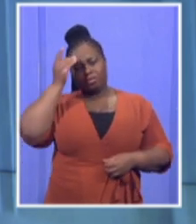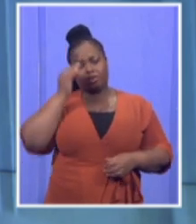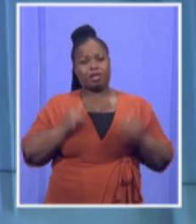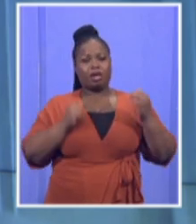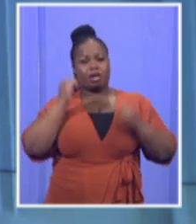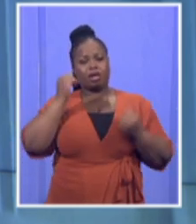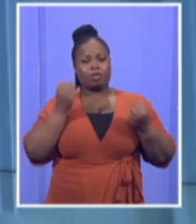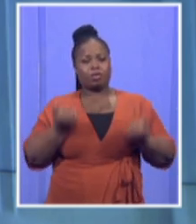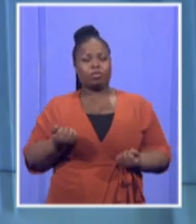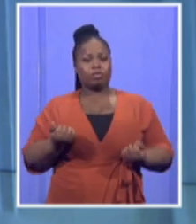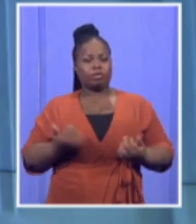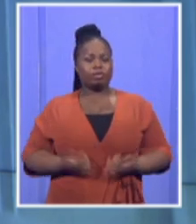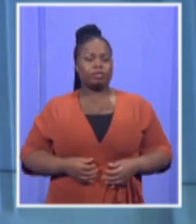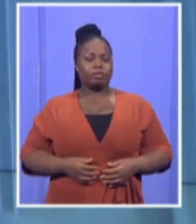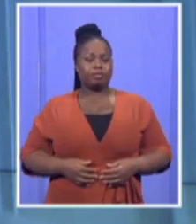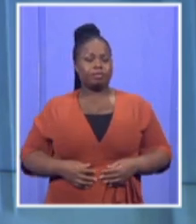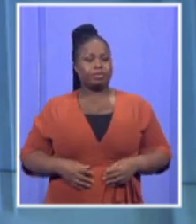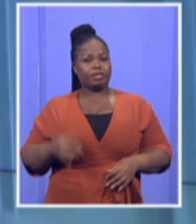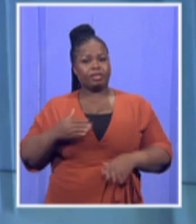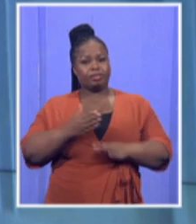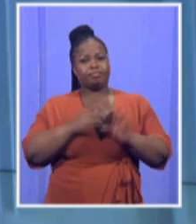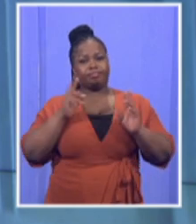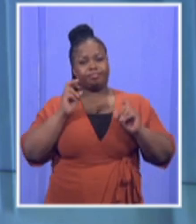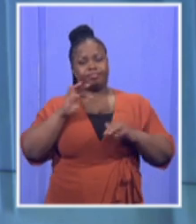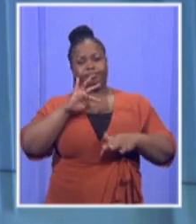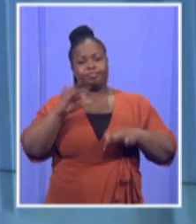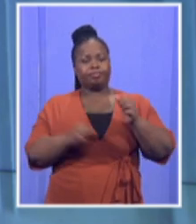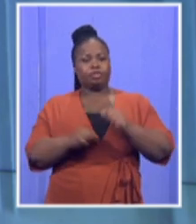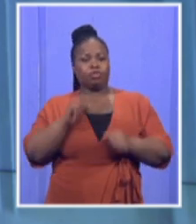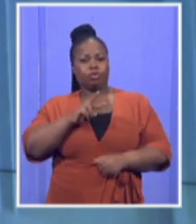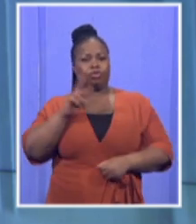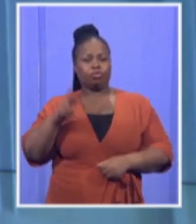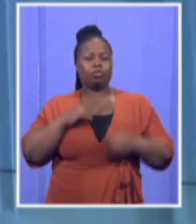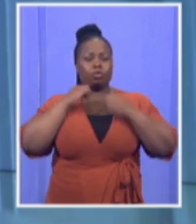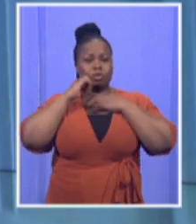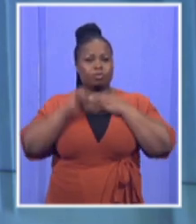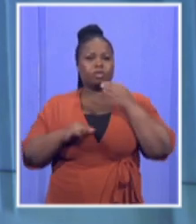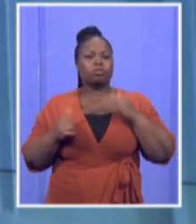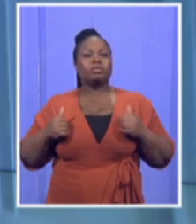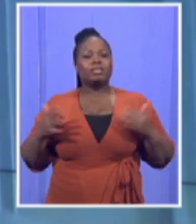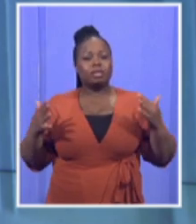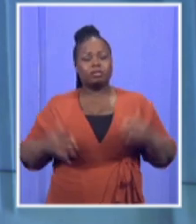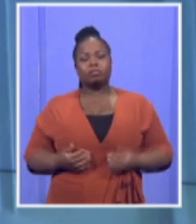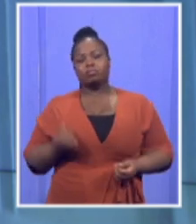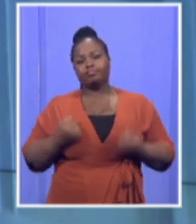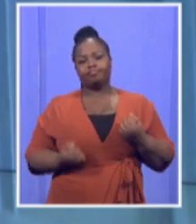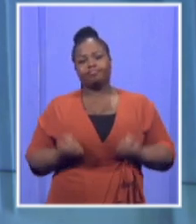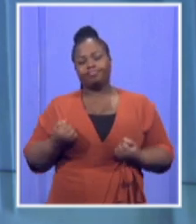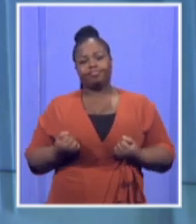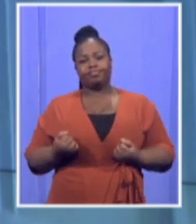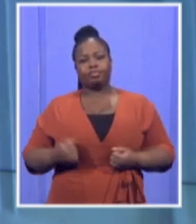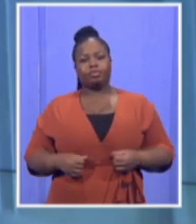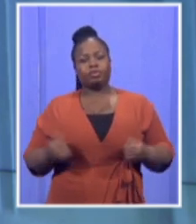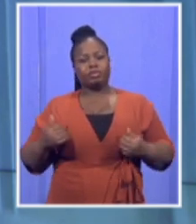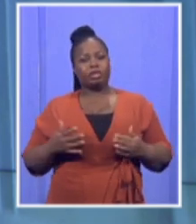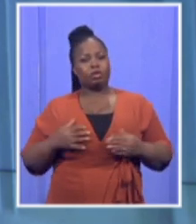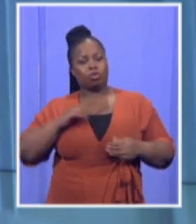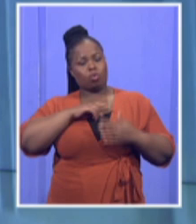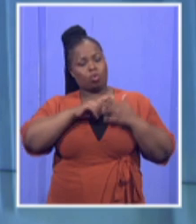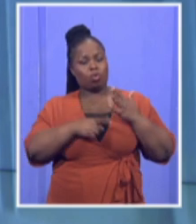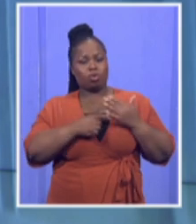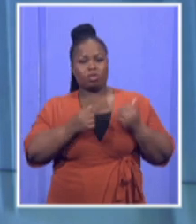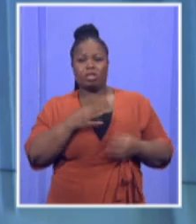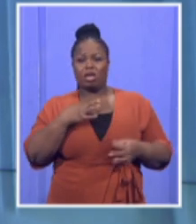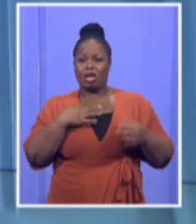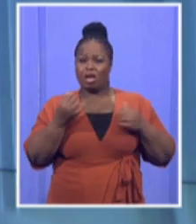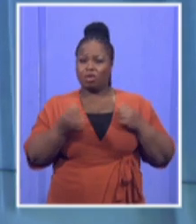Court today. The matter was adjourned to the 22nd of August for the start of the trial, which will start with all the accused tendering their